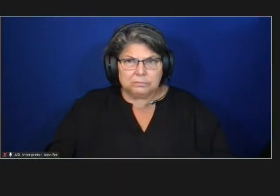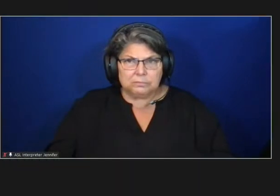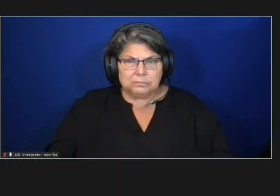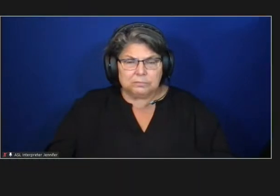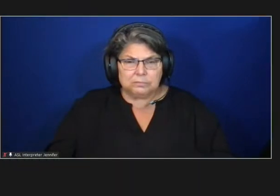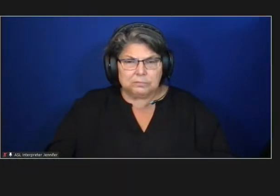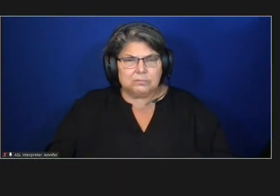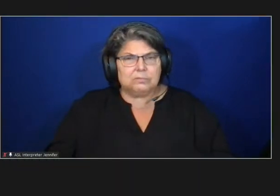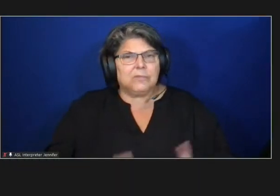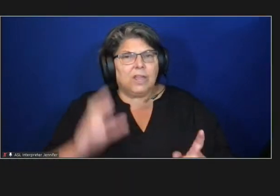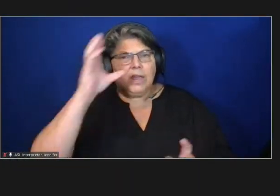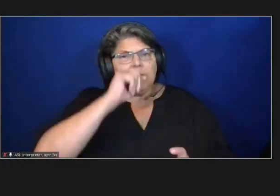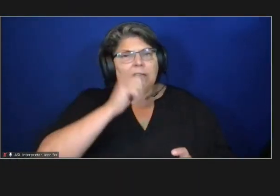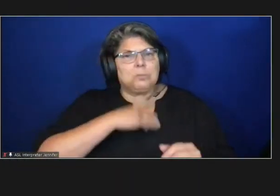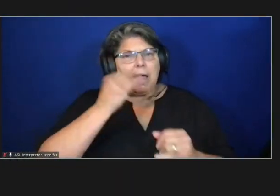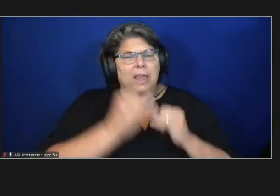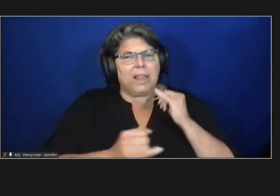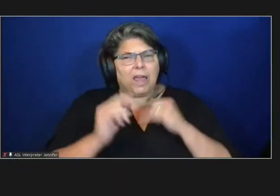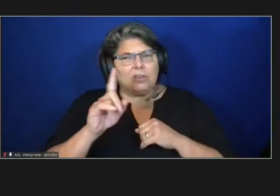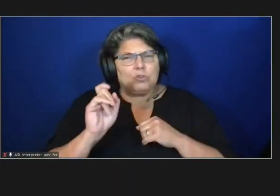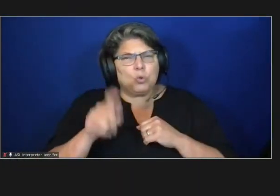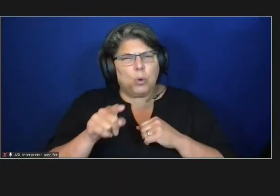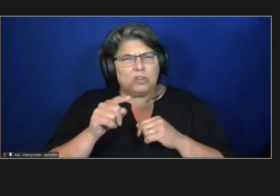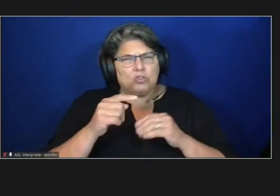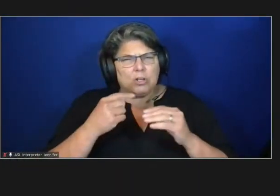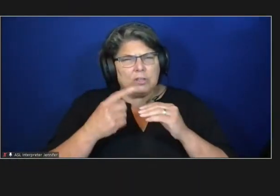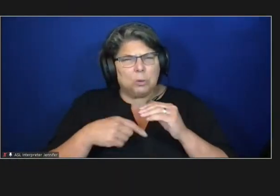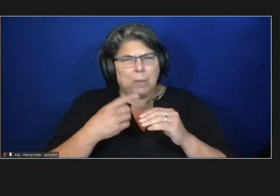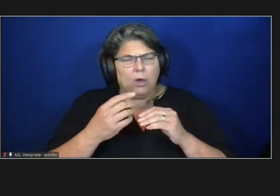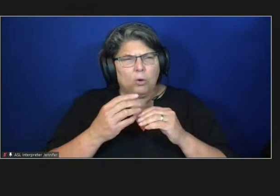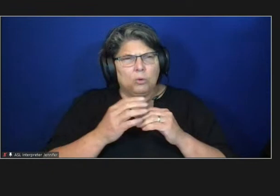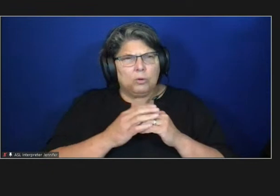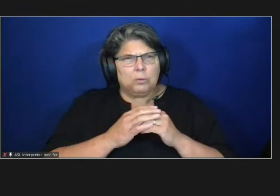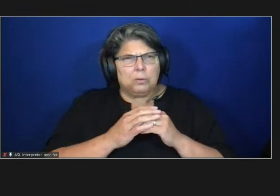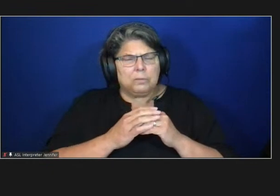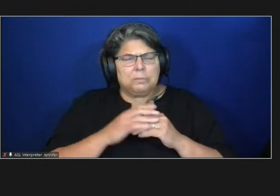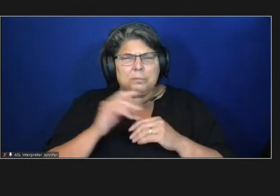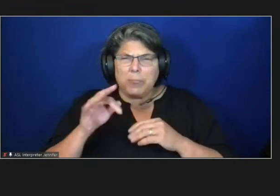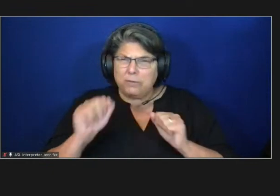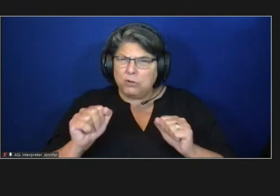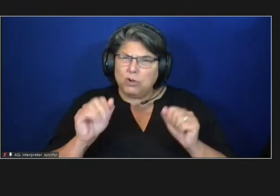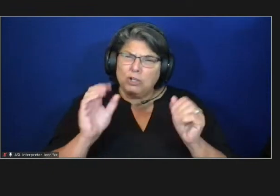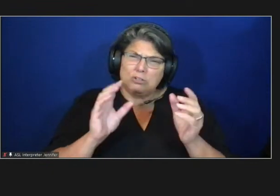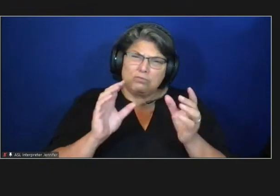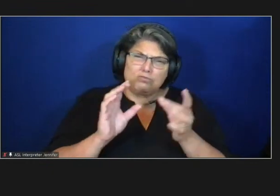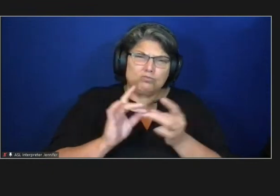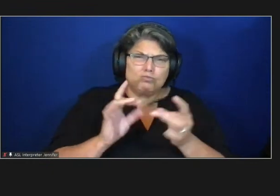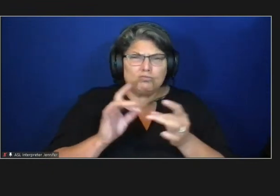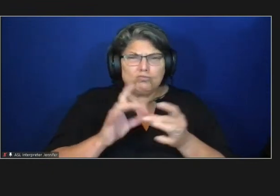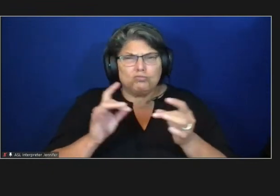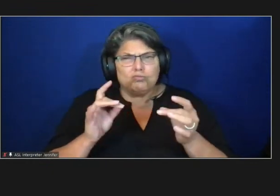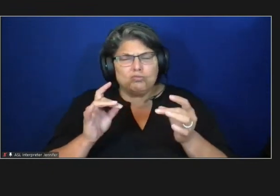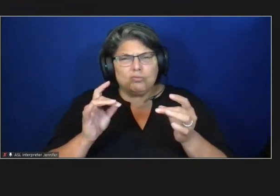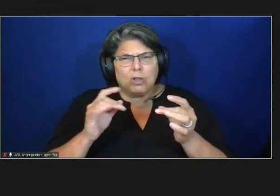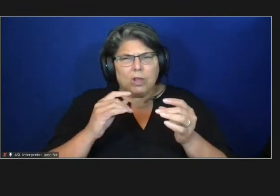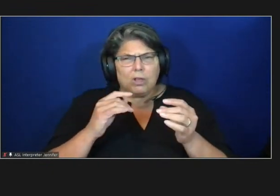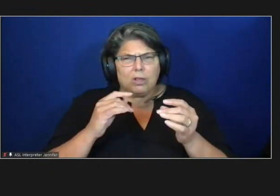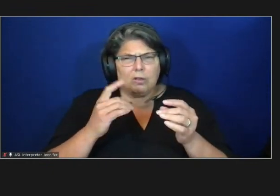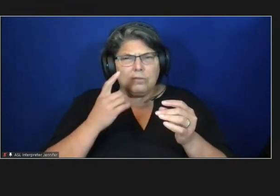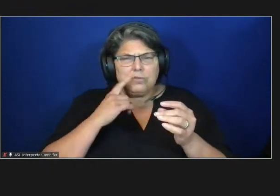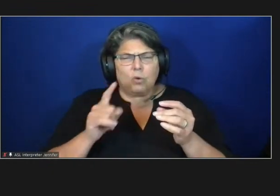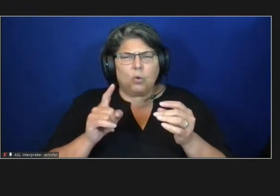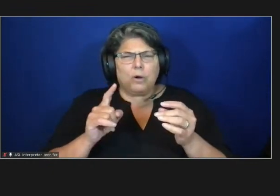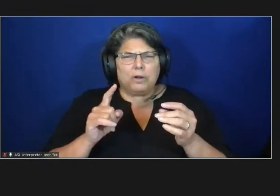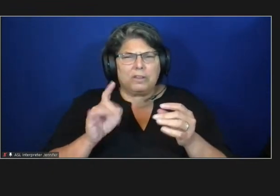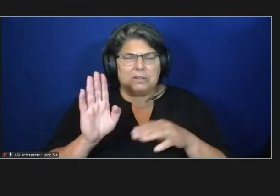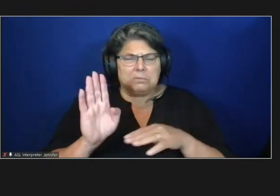I guess my last question is about if you could give an overview for the industries